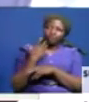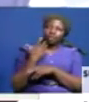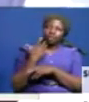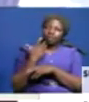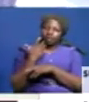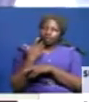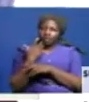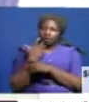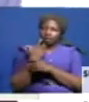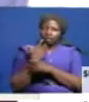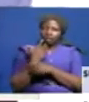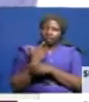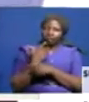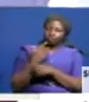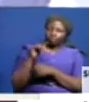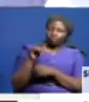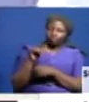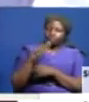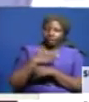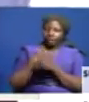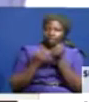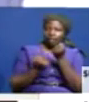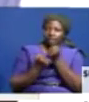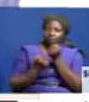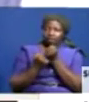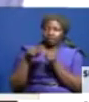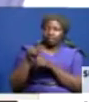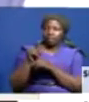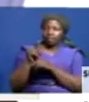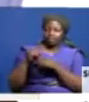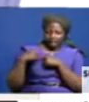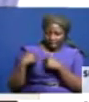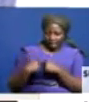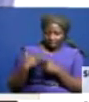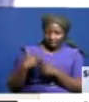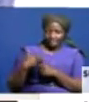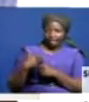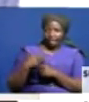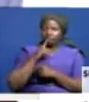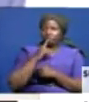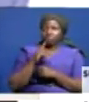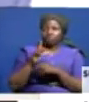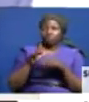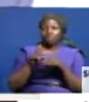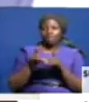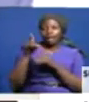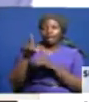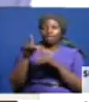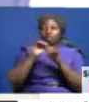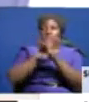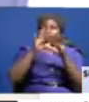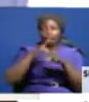Yeah. His dictates are cast on stone, my friend. And is in our hearts. So the direction was very clear. We as the